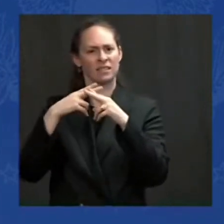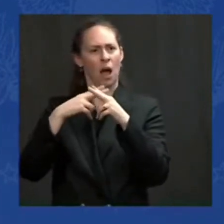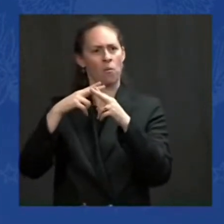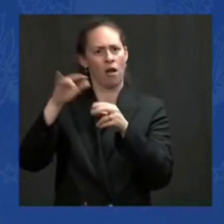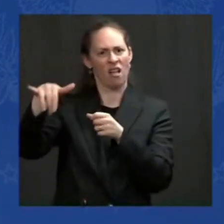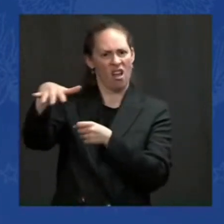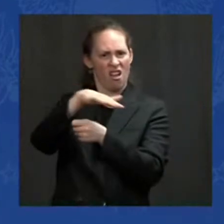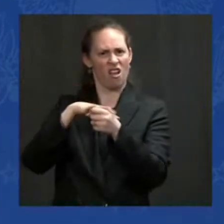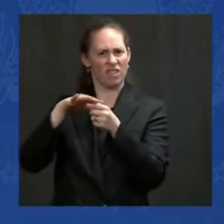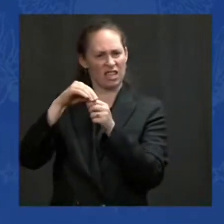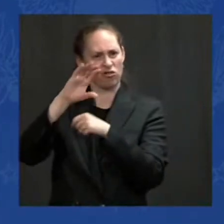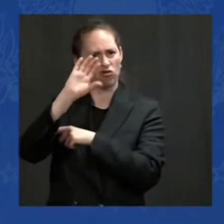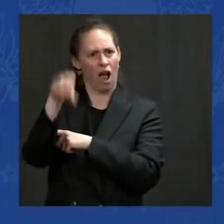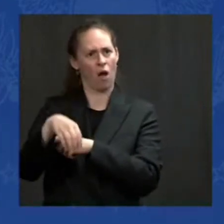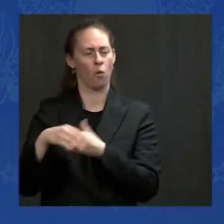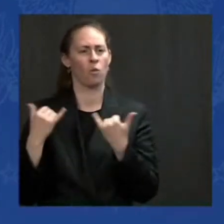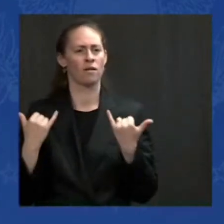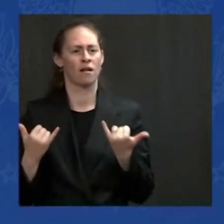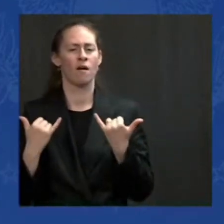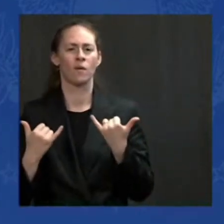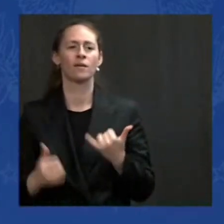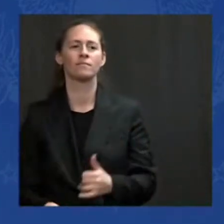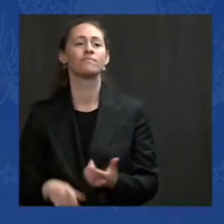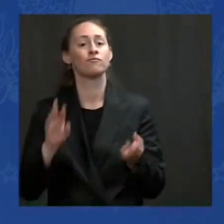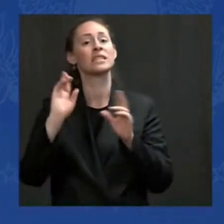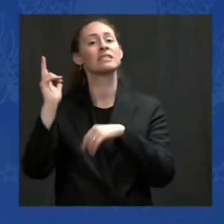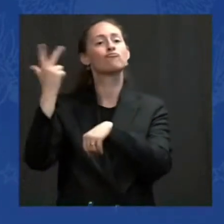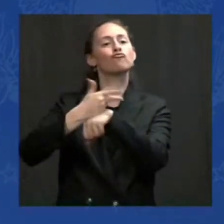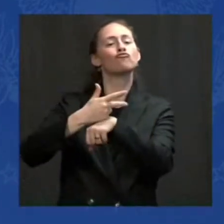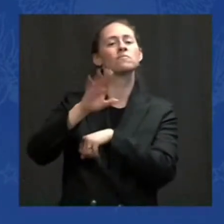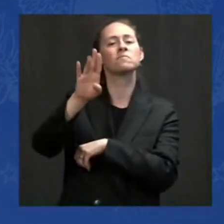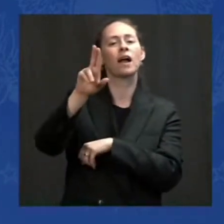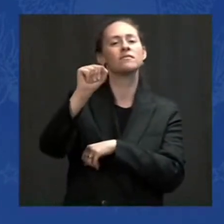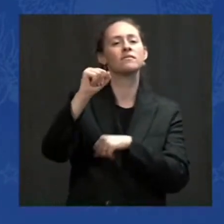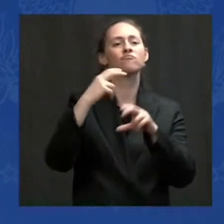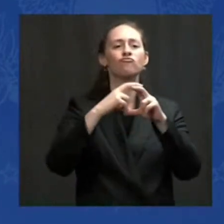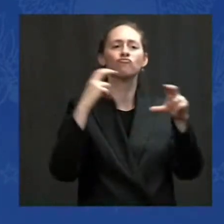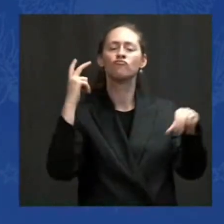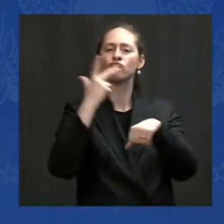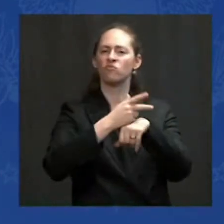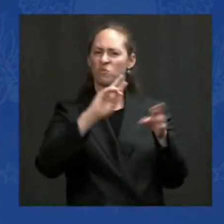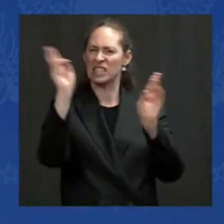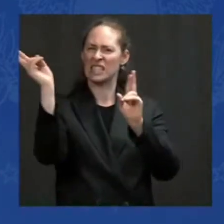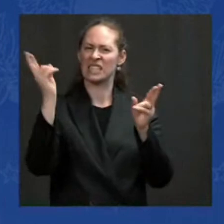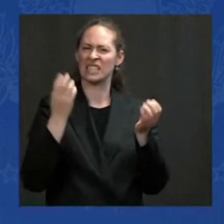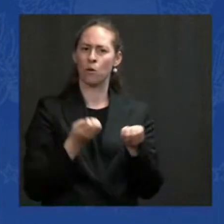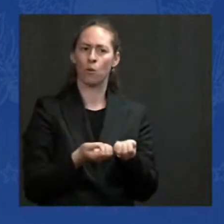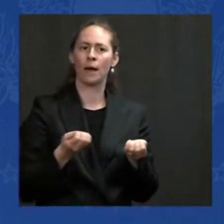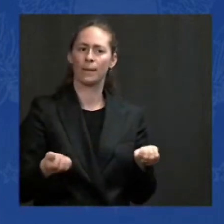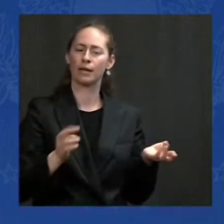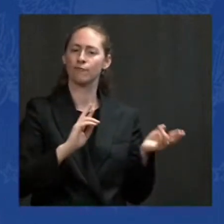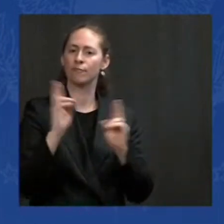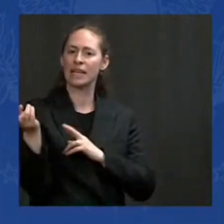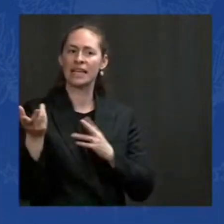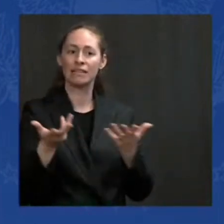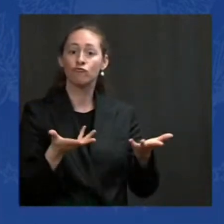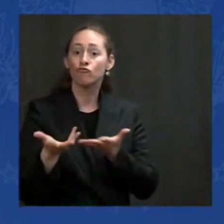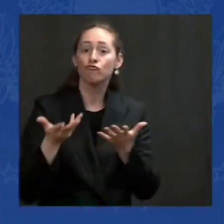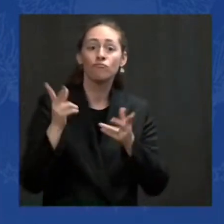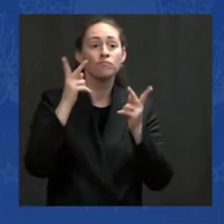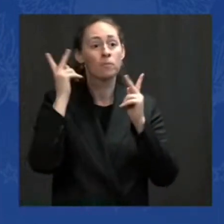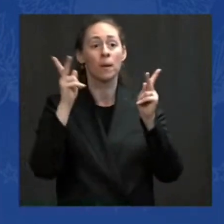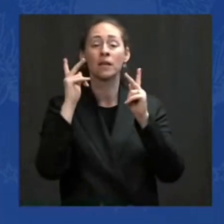has retrofitted buses that will make stops along the L line stations to administer vaccines where rates have been